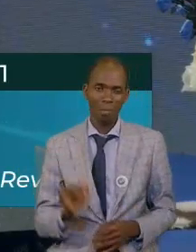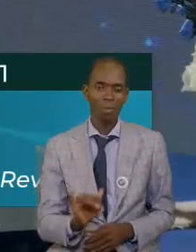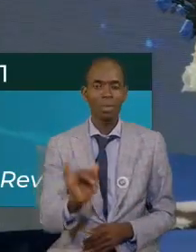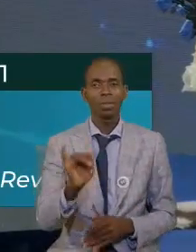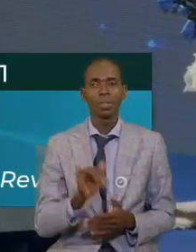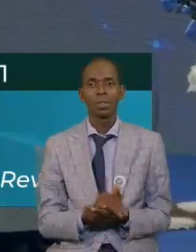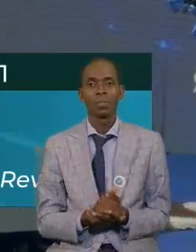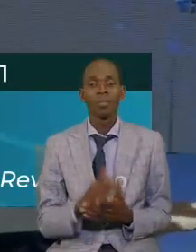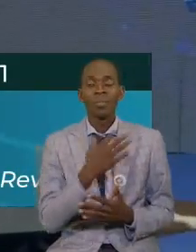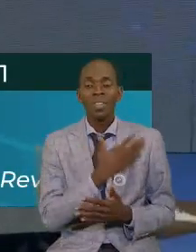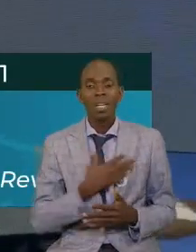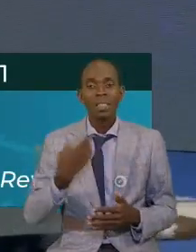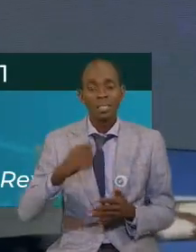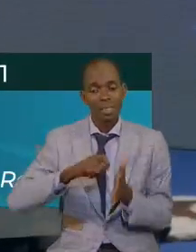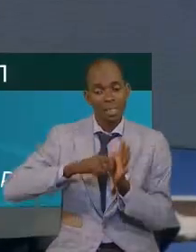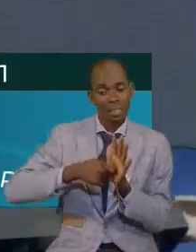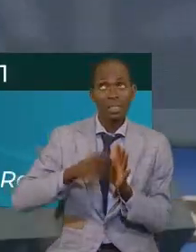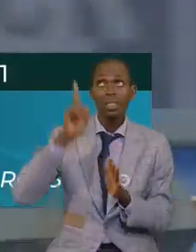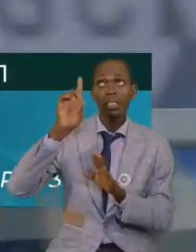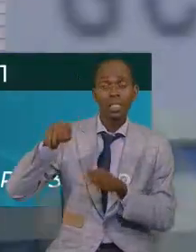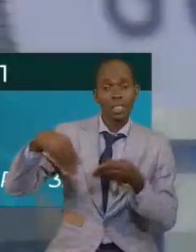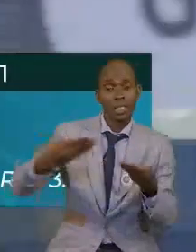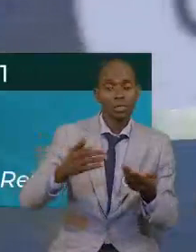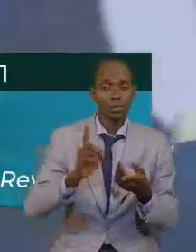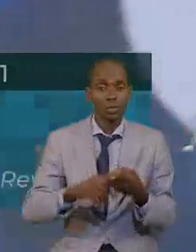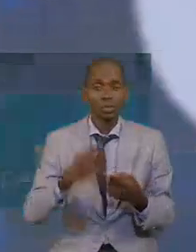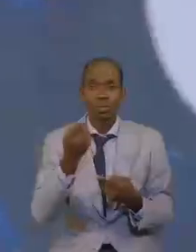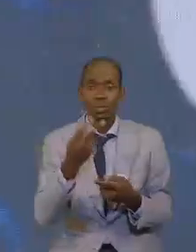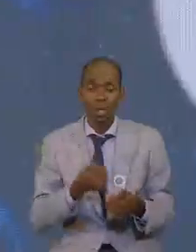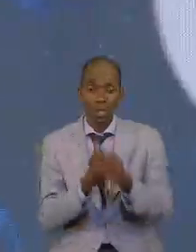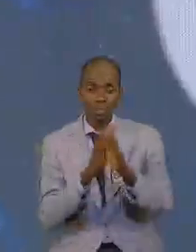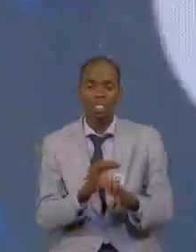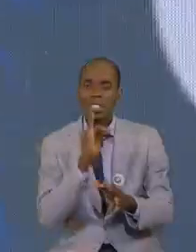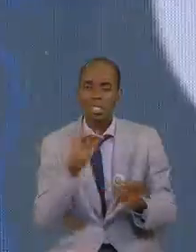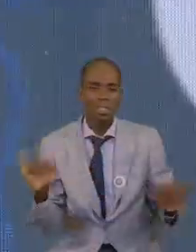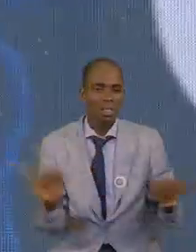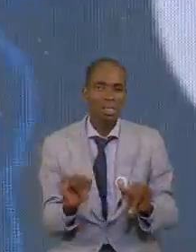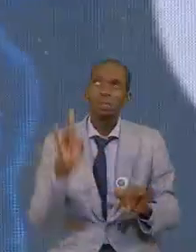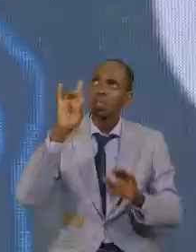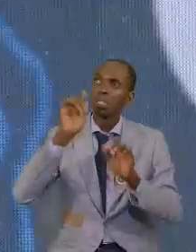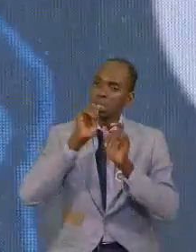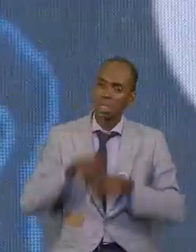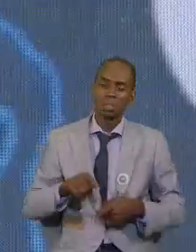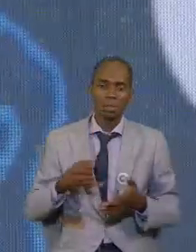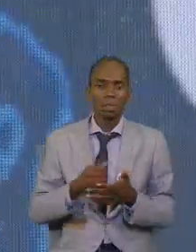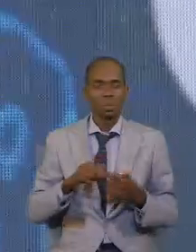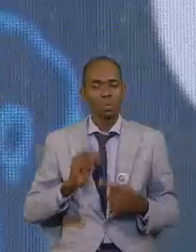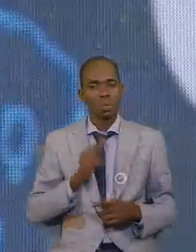And the key that he gave unto those apostles is still the same. He gives us the key.